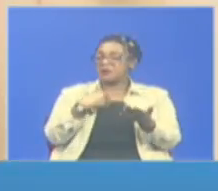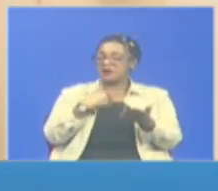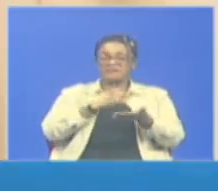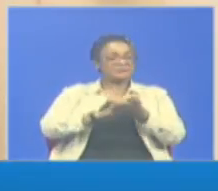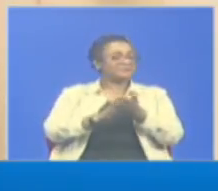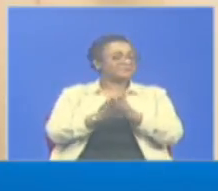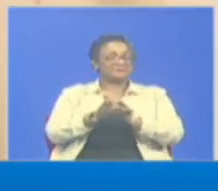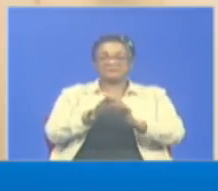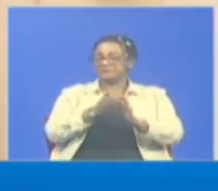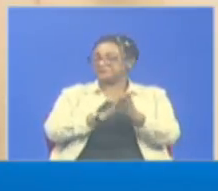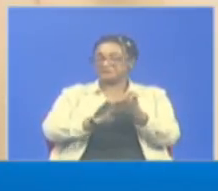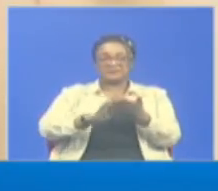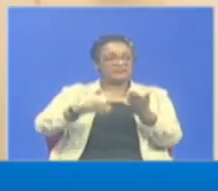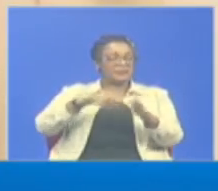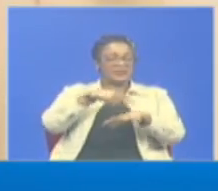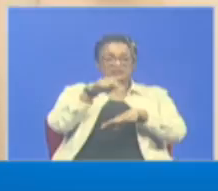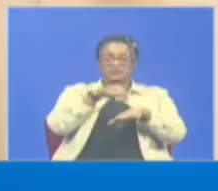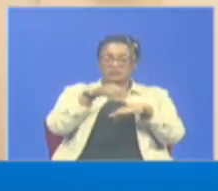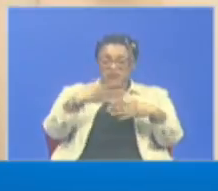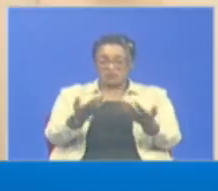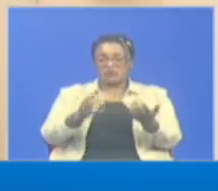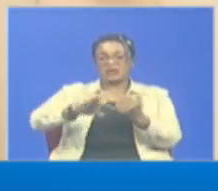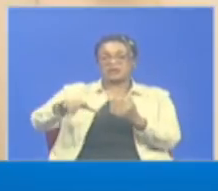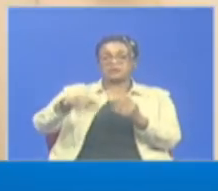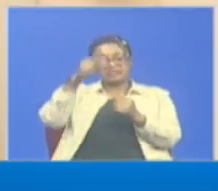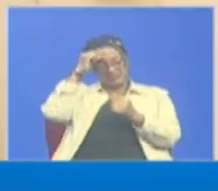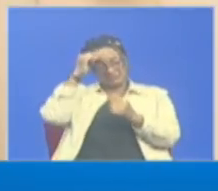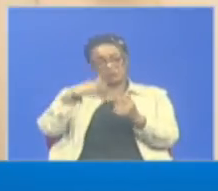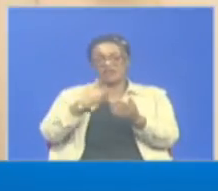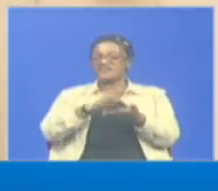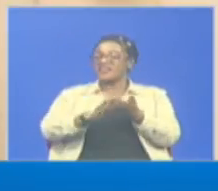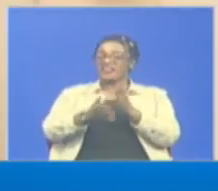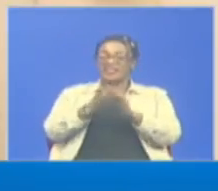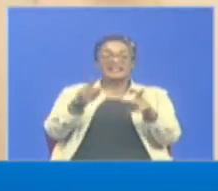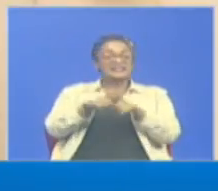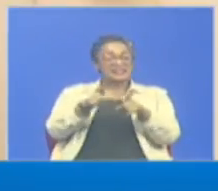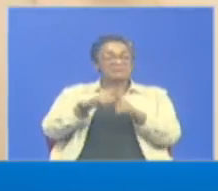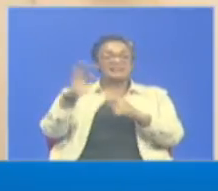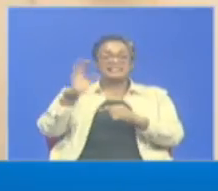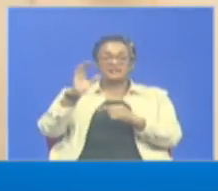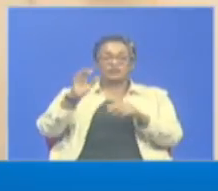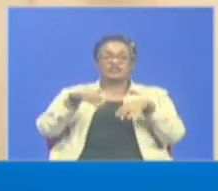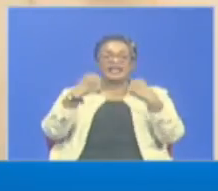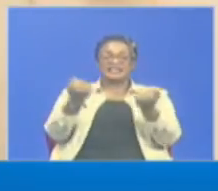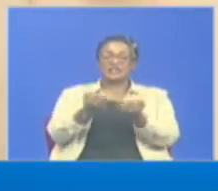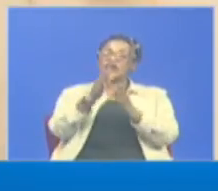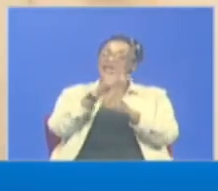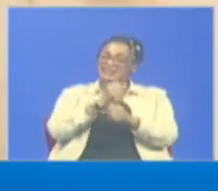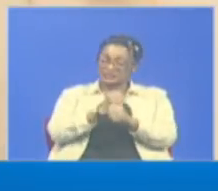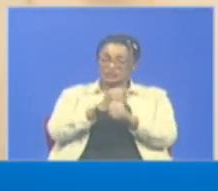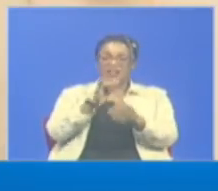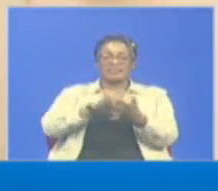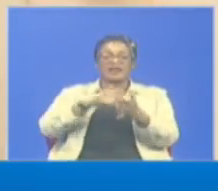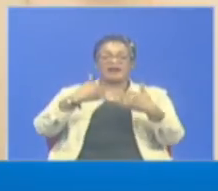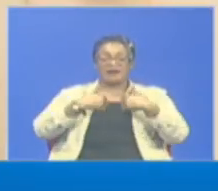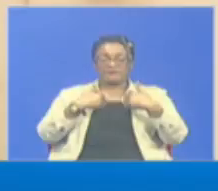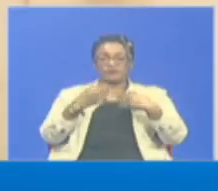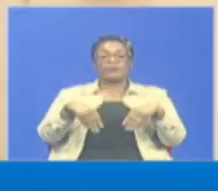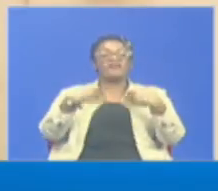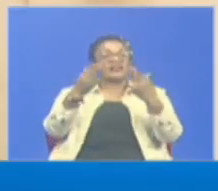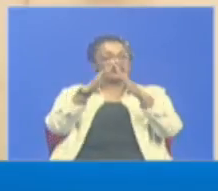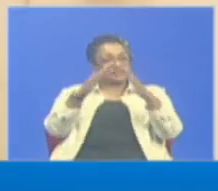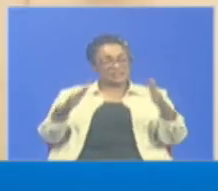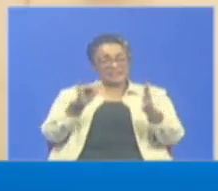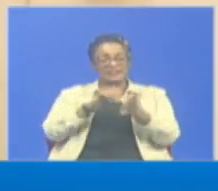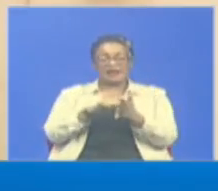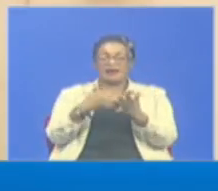either of the national or county governments, and even the civil society organizations that exist to provide shelters are facing